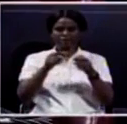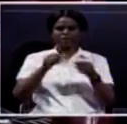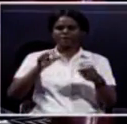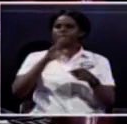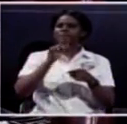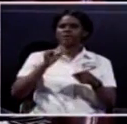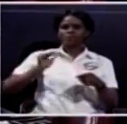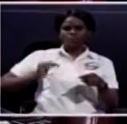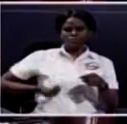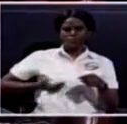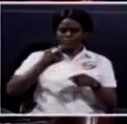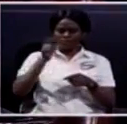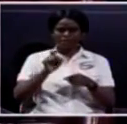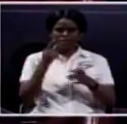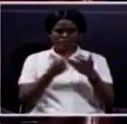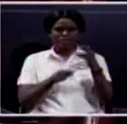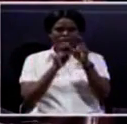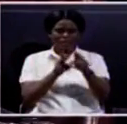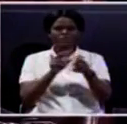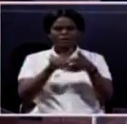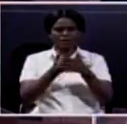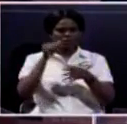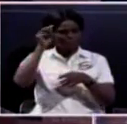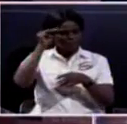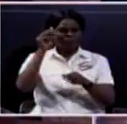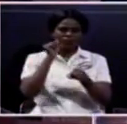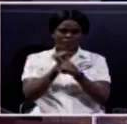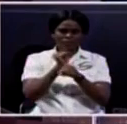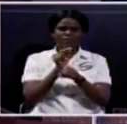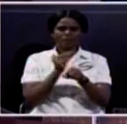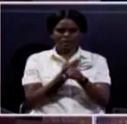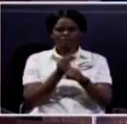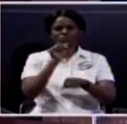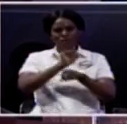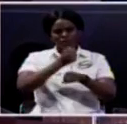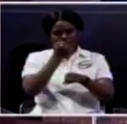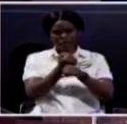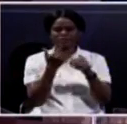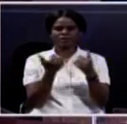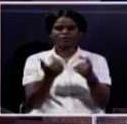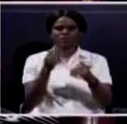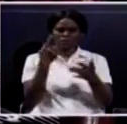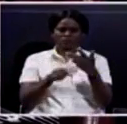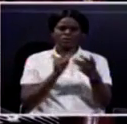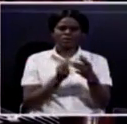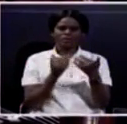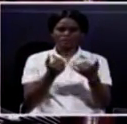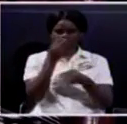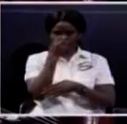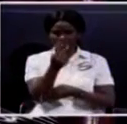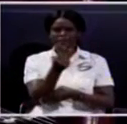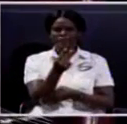must respond to the call of the ministry. We are on top of things, and that's why we've been moving from one place to